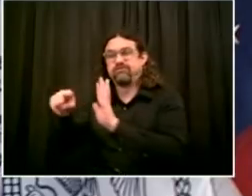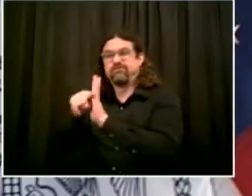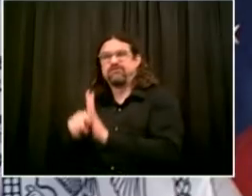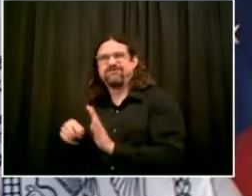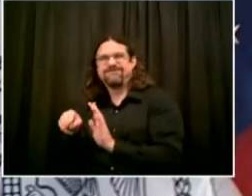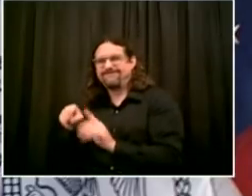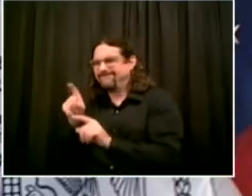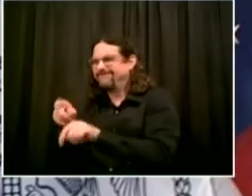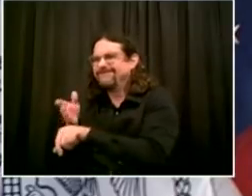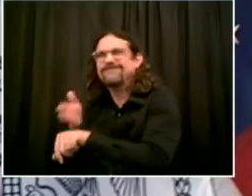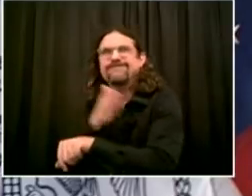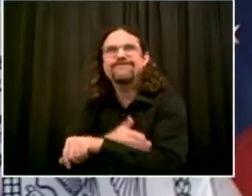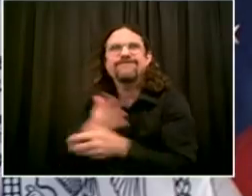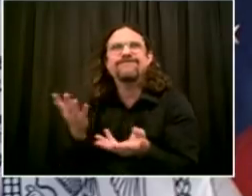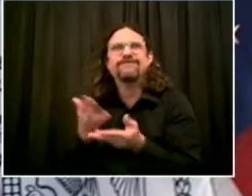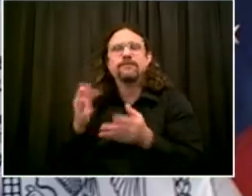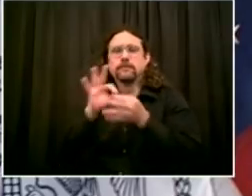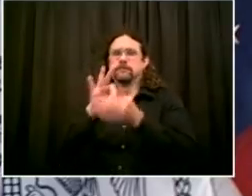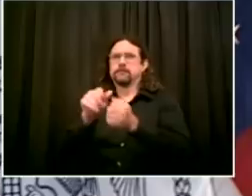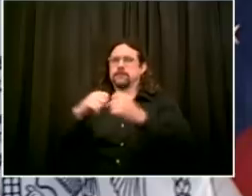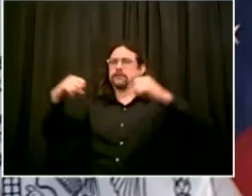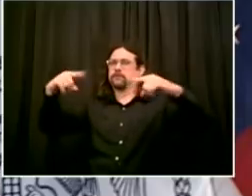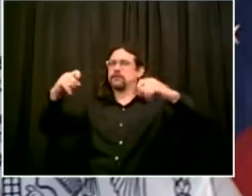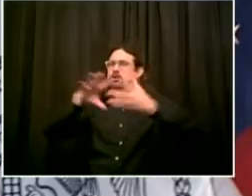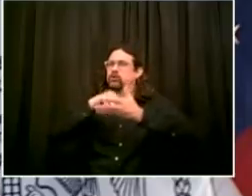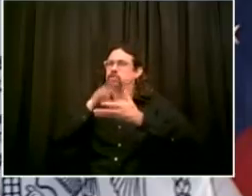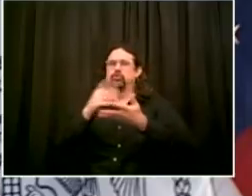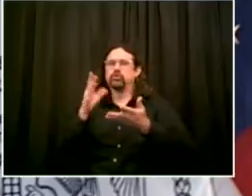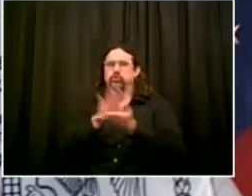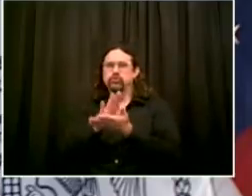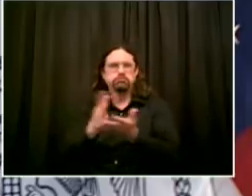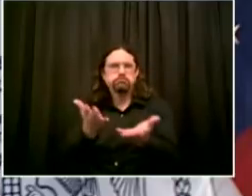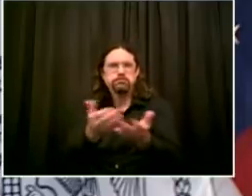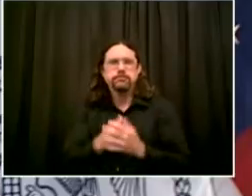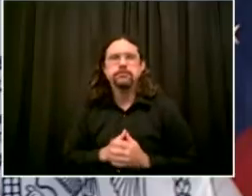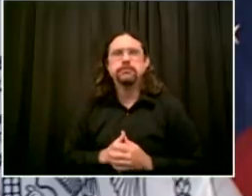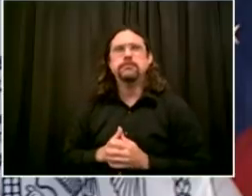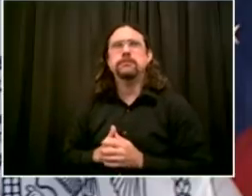individual contact, even if it's less than it would be in the classroom, helps.